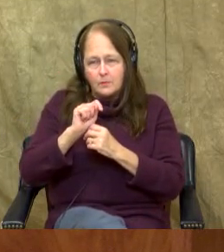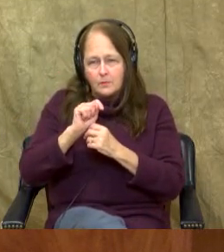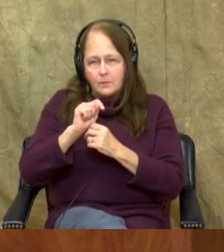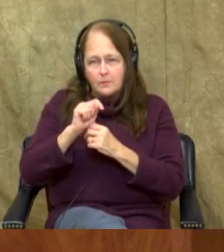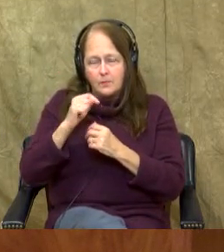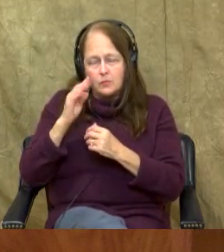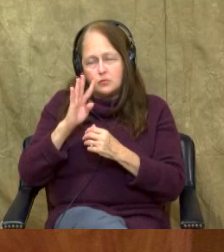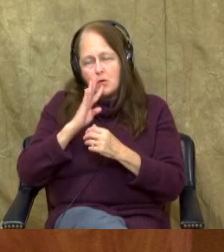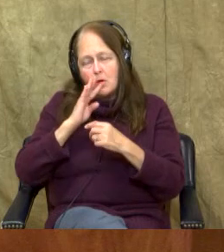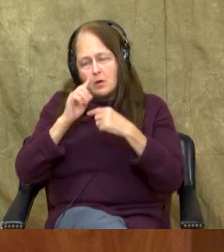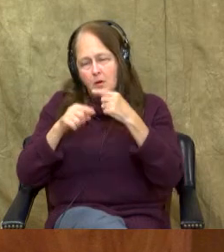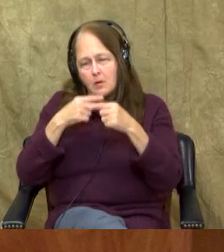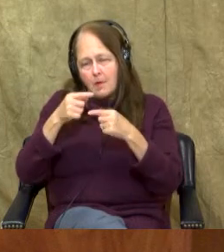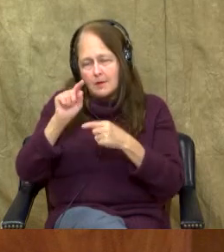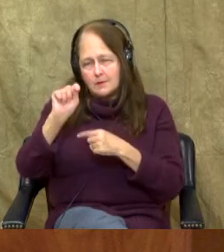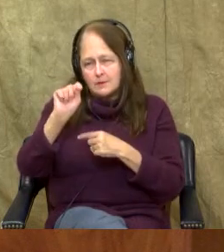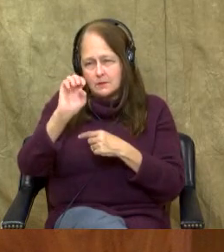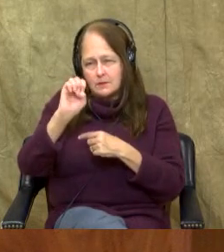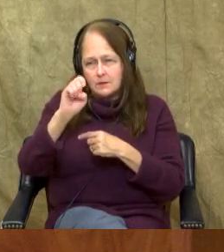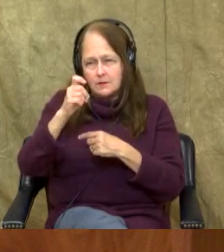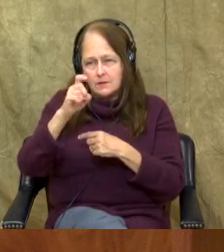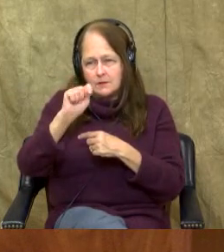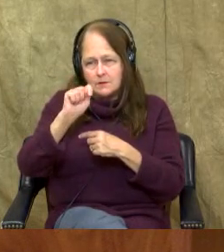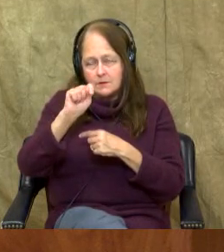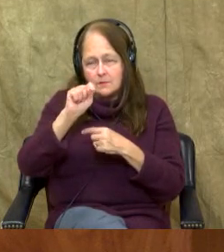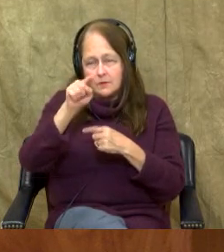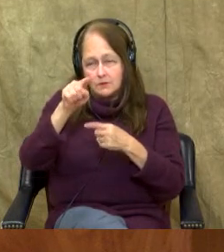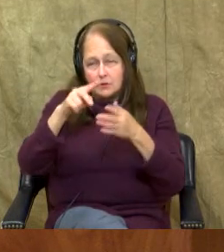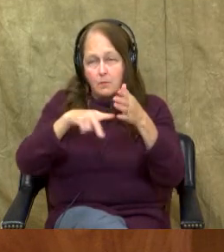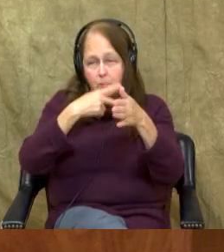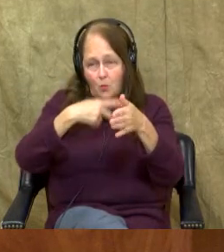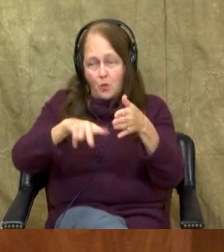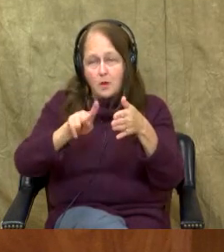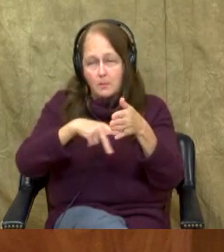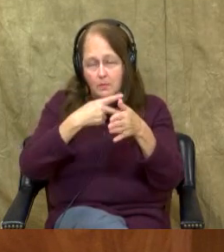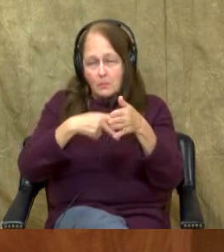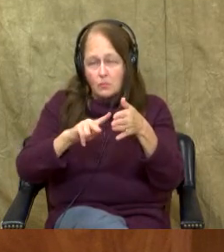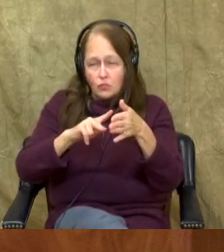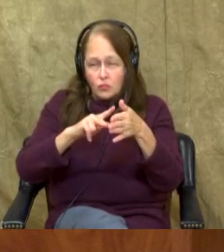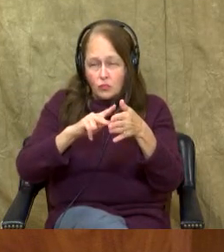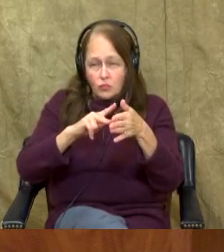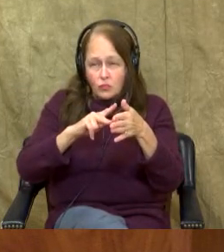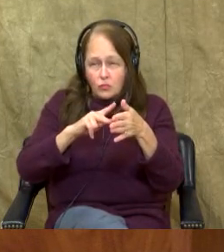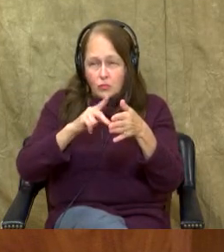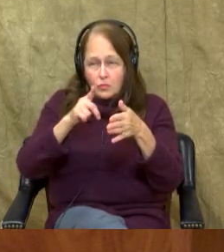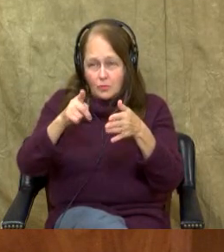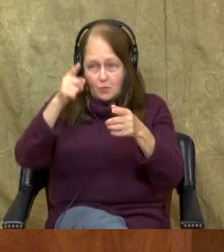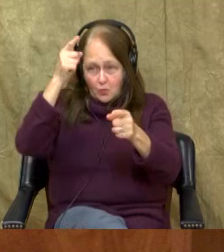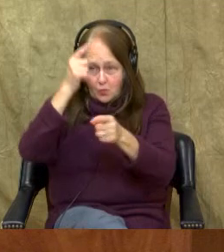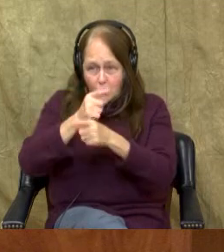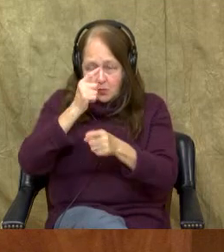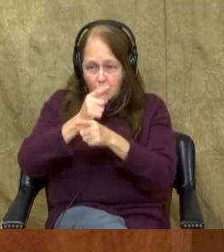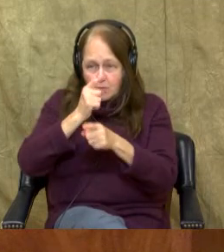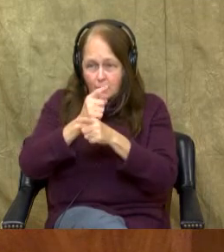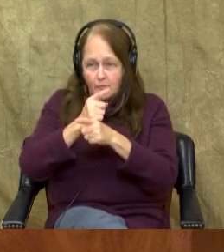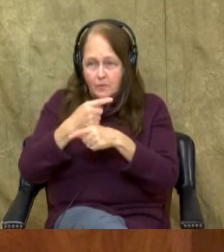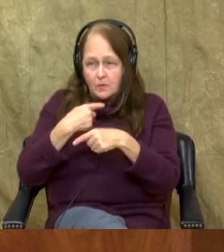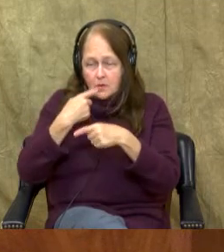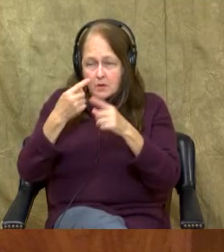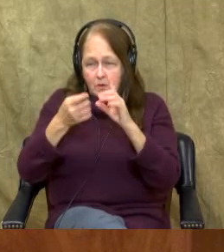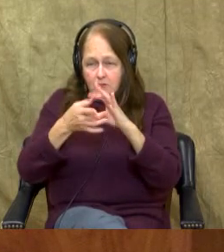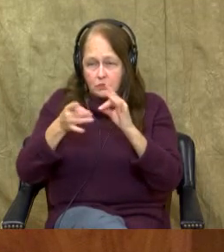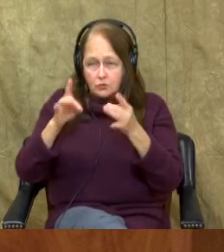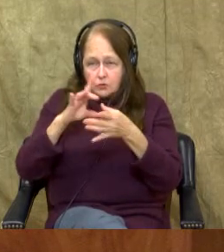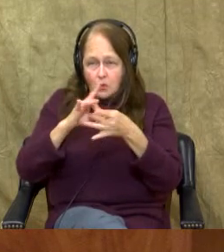about this text. This is a poem, but yet, you're correct. It tells a